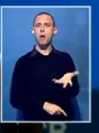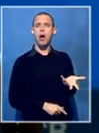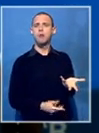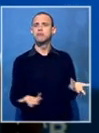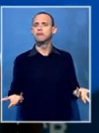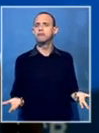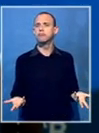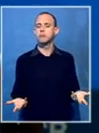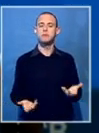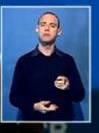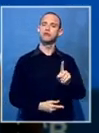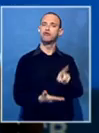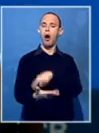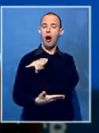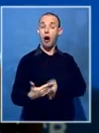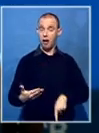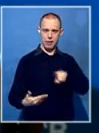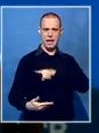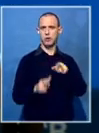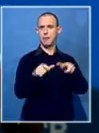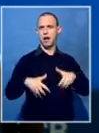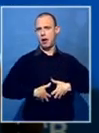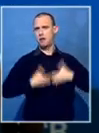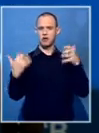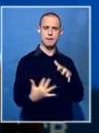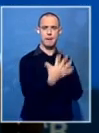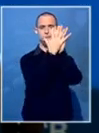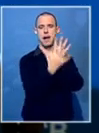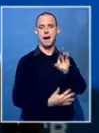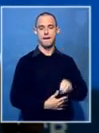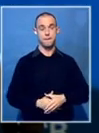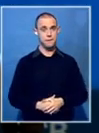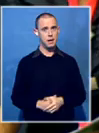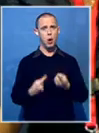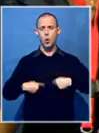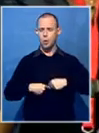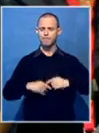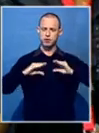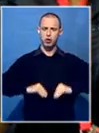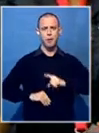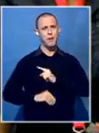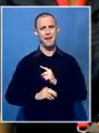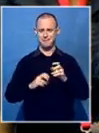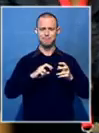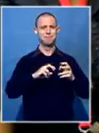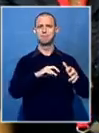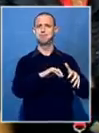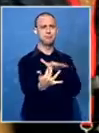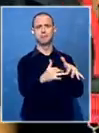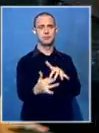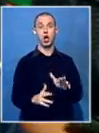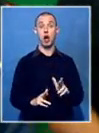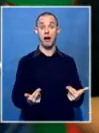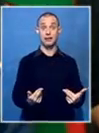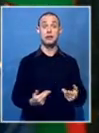be solved and for this to stop, because frankly, we have enough crisis. On Monday, the country's constitutional